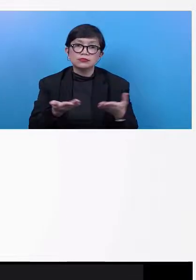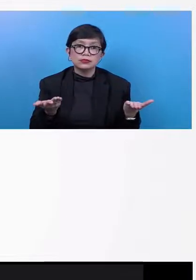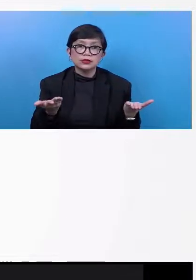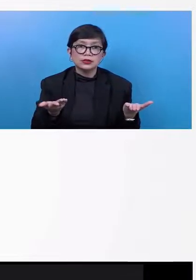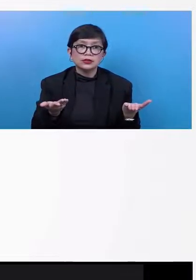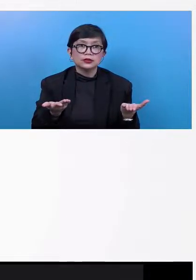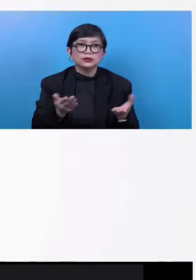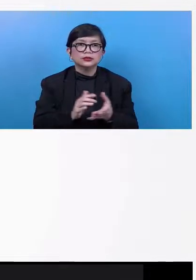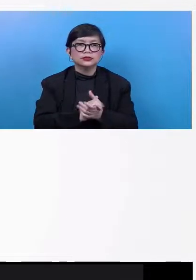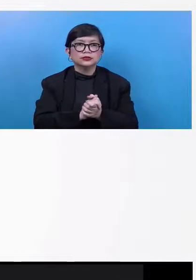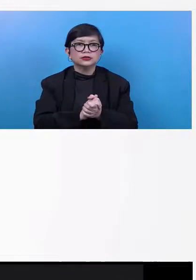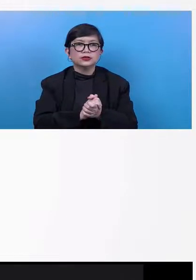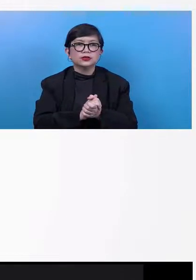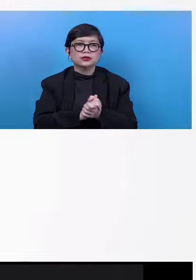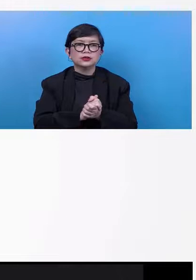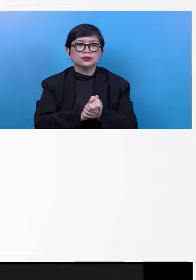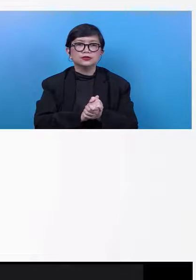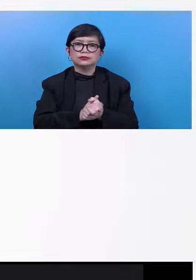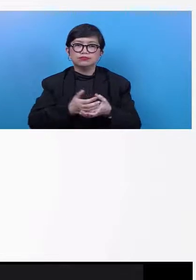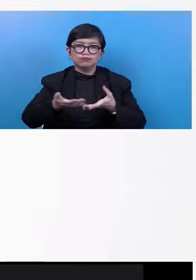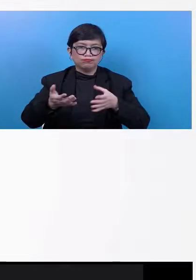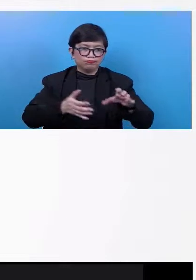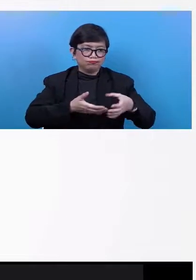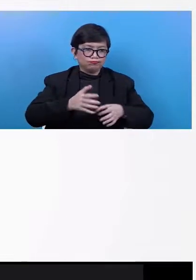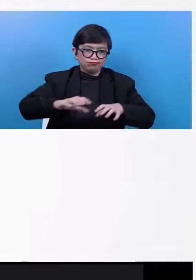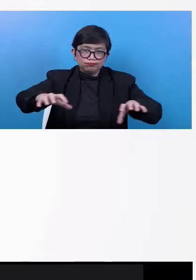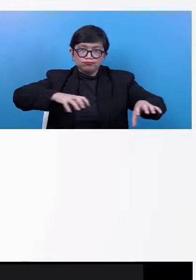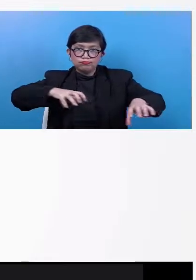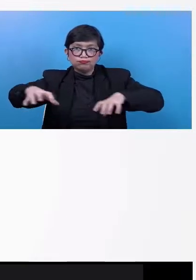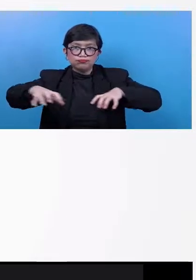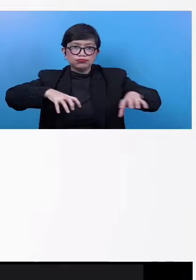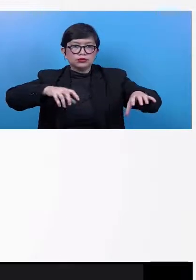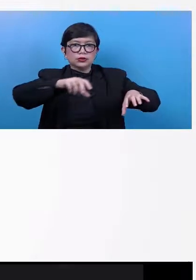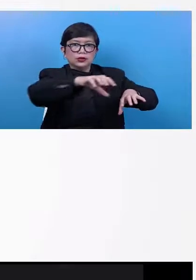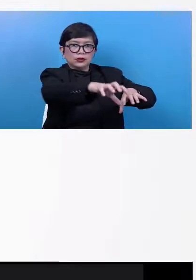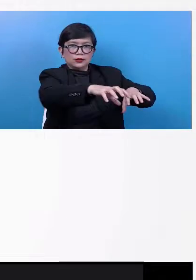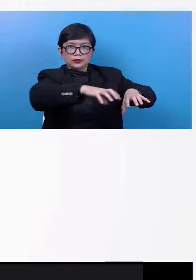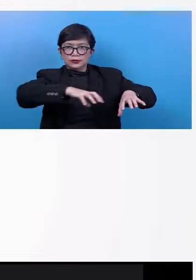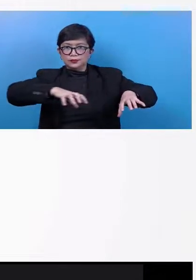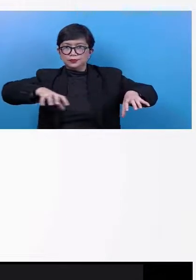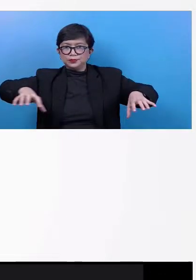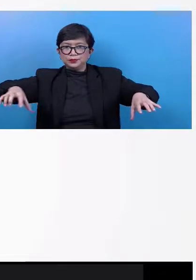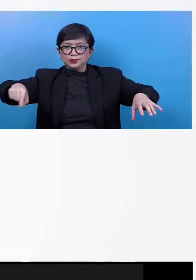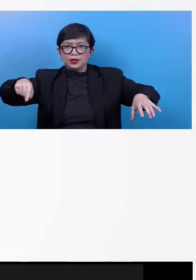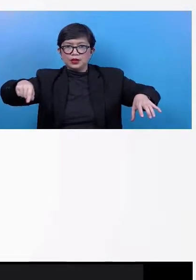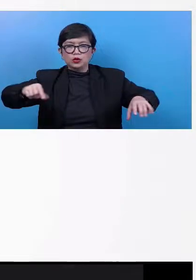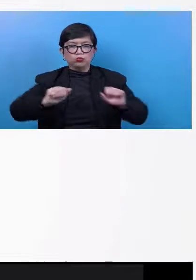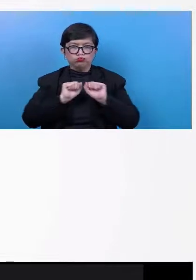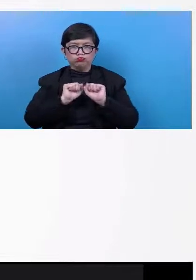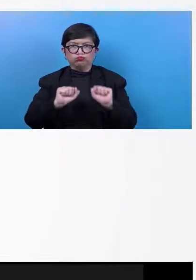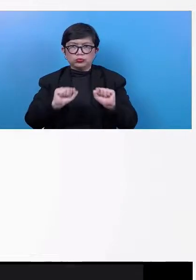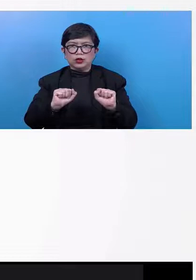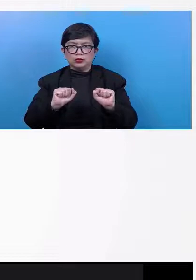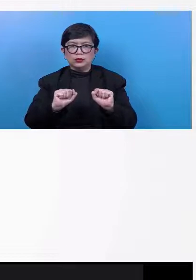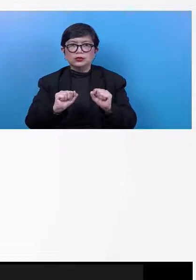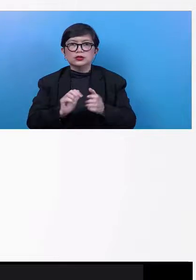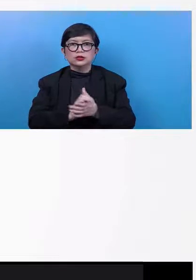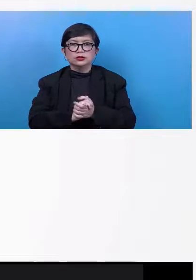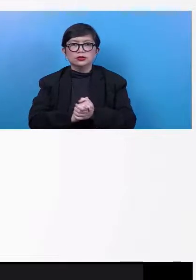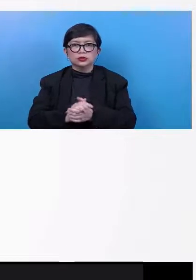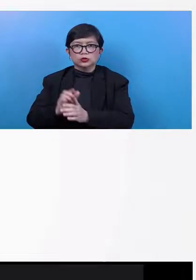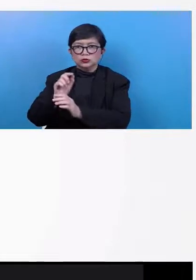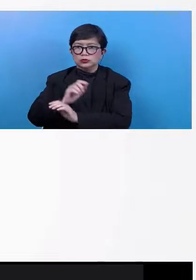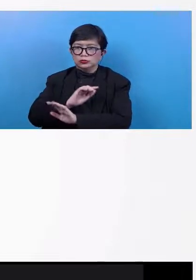of resilience, not just recovery. So the other 3 phases are prevention and resisting